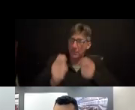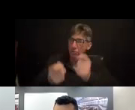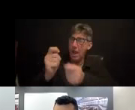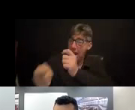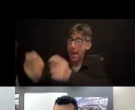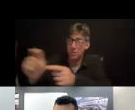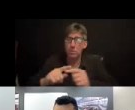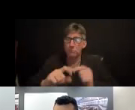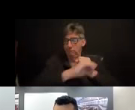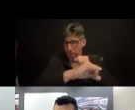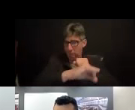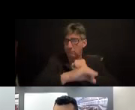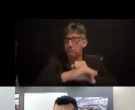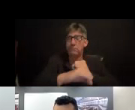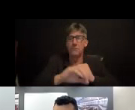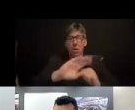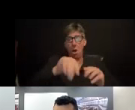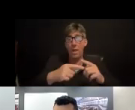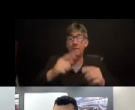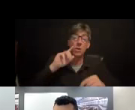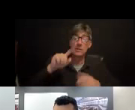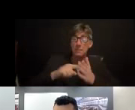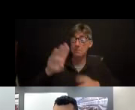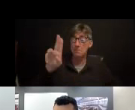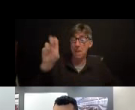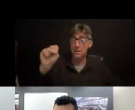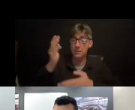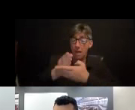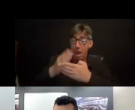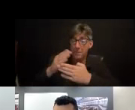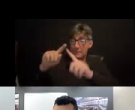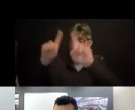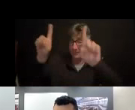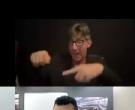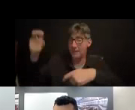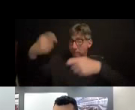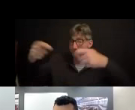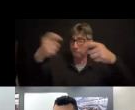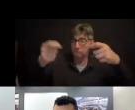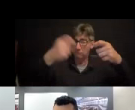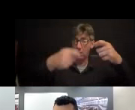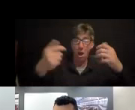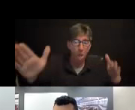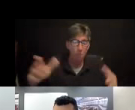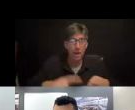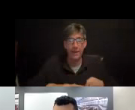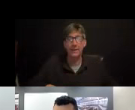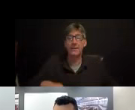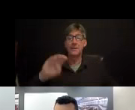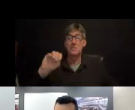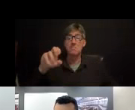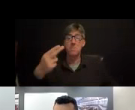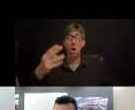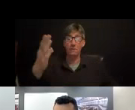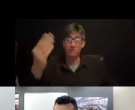And I believe some of the bus changes, the signage is already going up at the bus stops. And then again, on March 14th, the bus